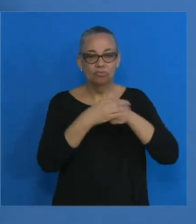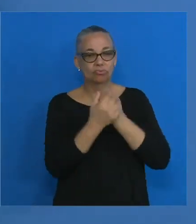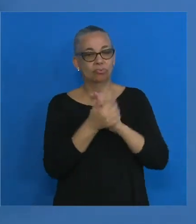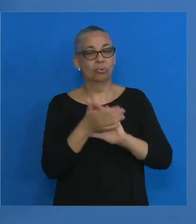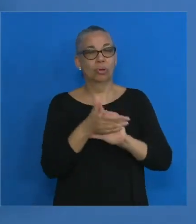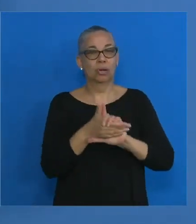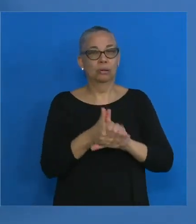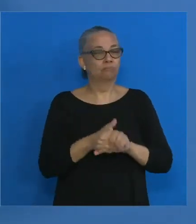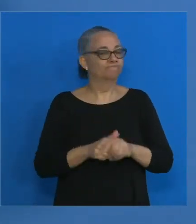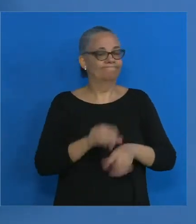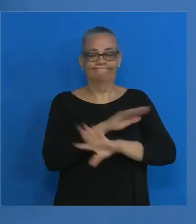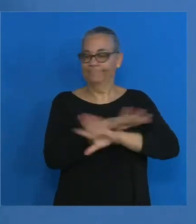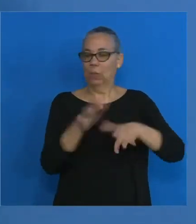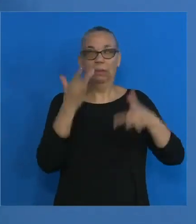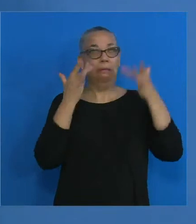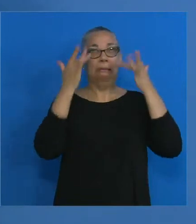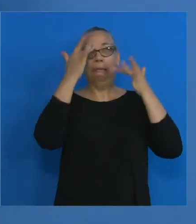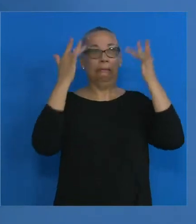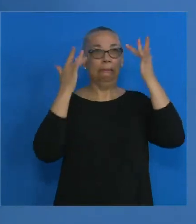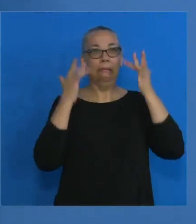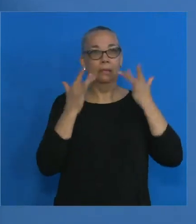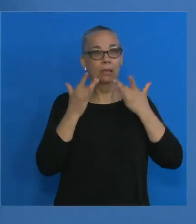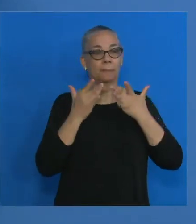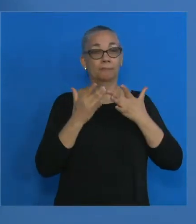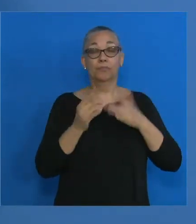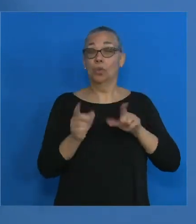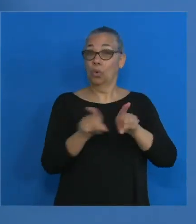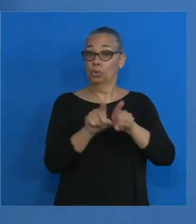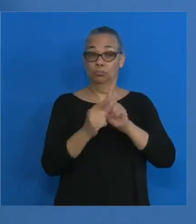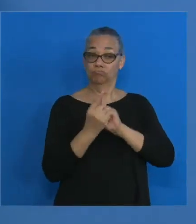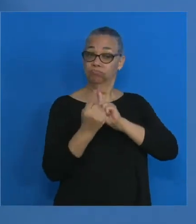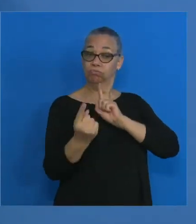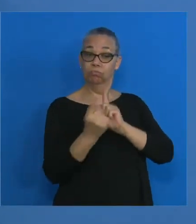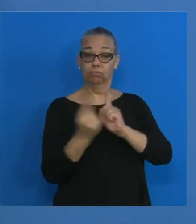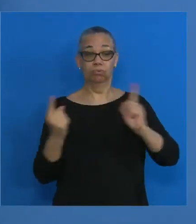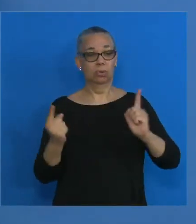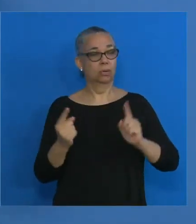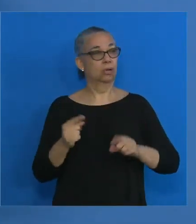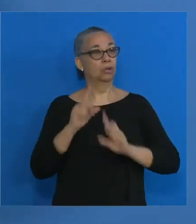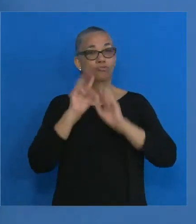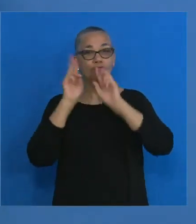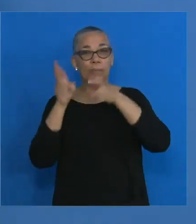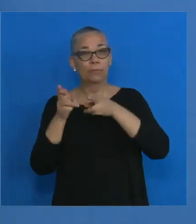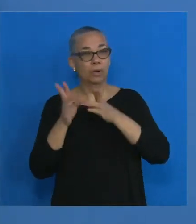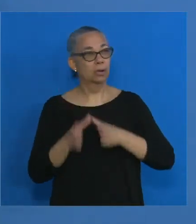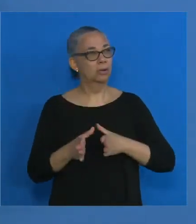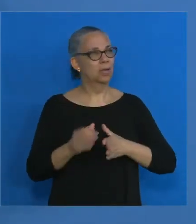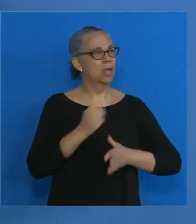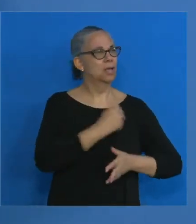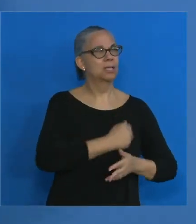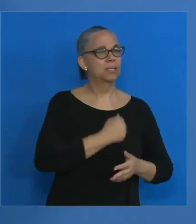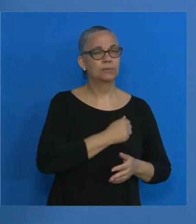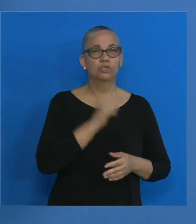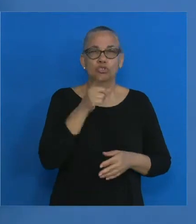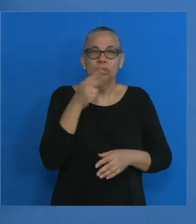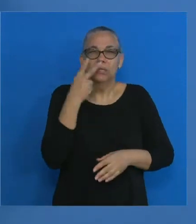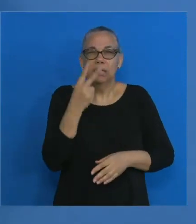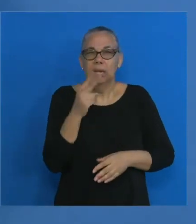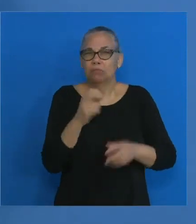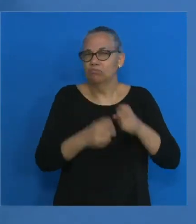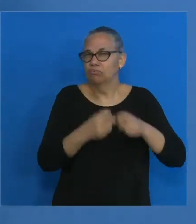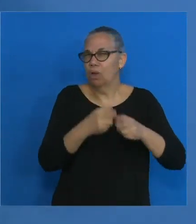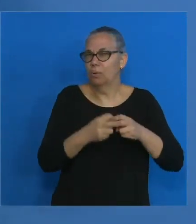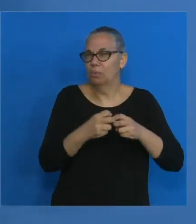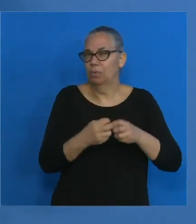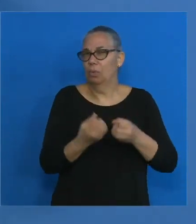hands out of your face, as well as physically distancing. Sorry, but do you see any problem with them having so many